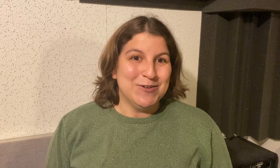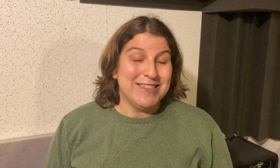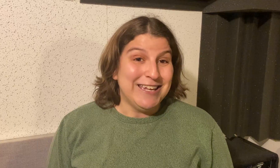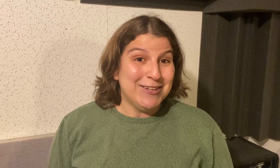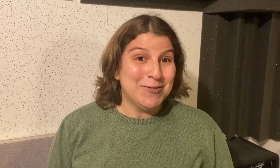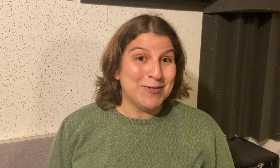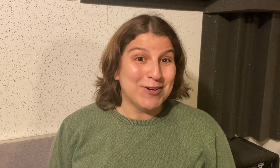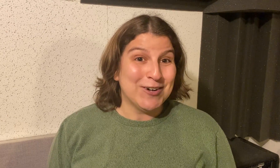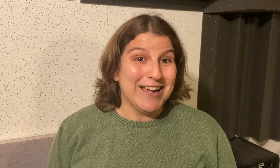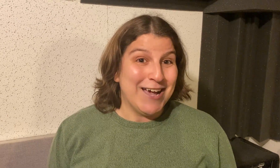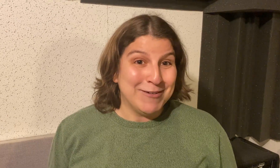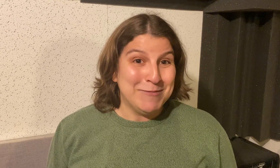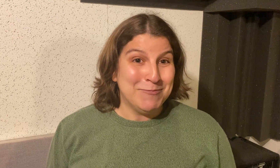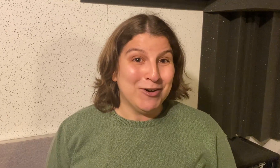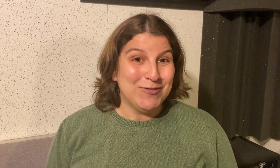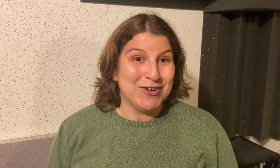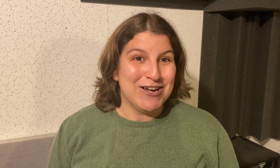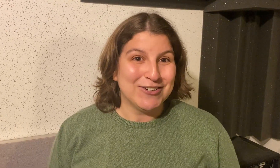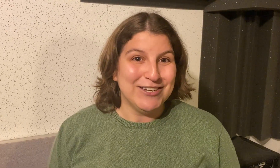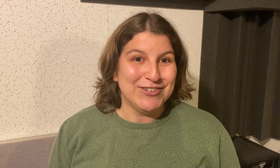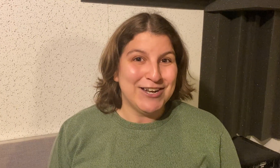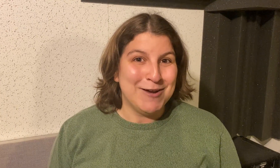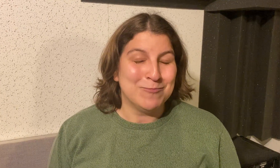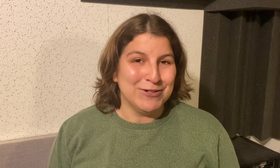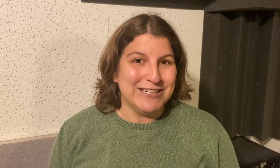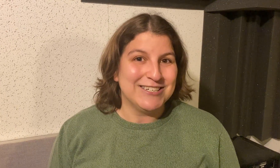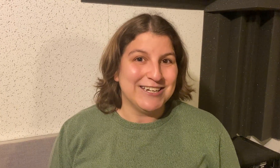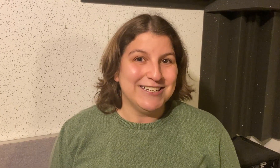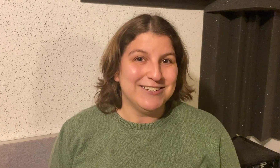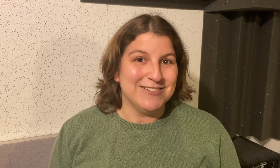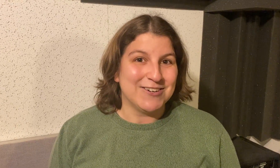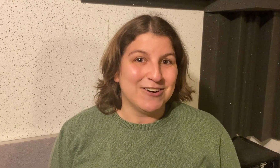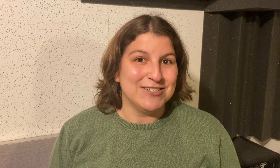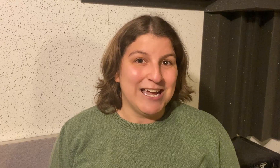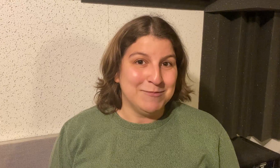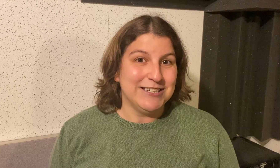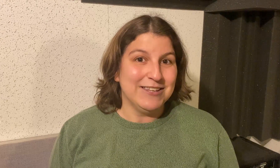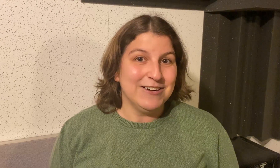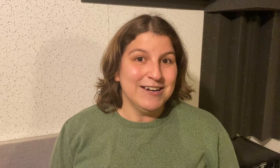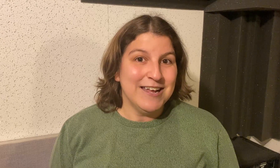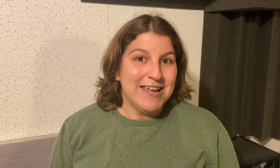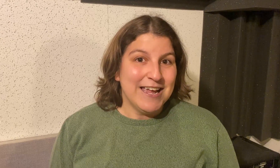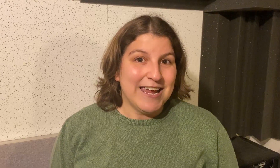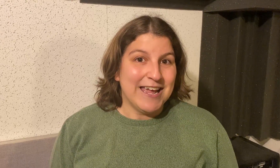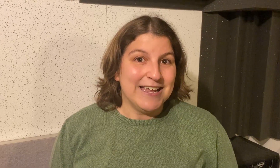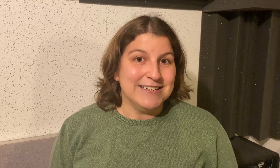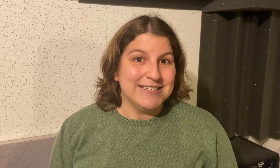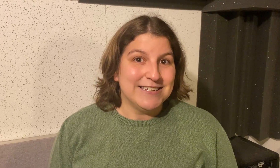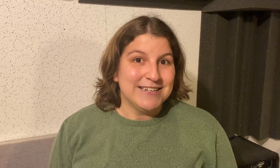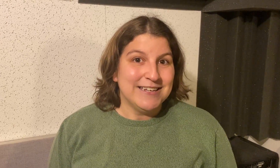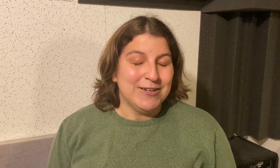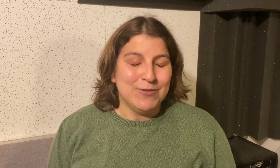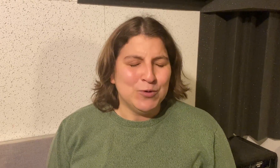So thank you for having me be part of your congregation. I'm really excited to start our time together.